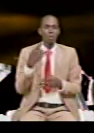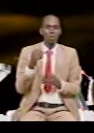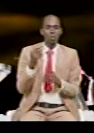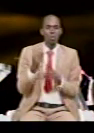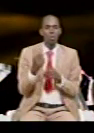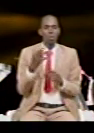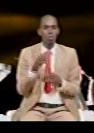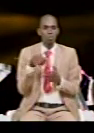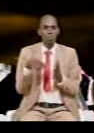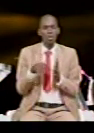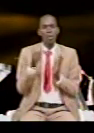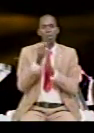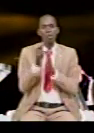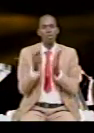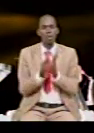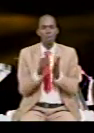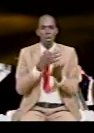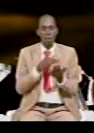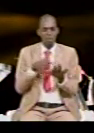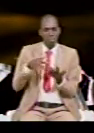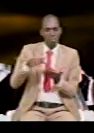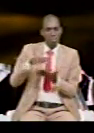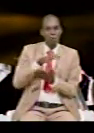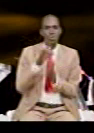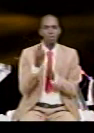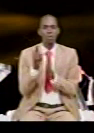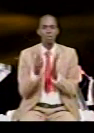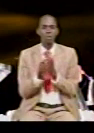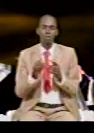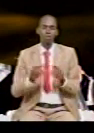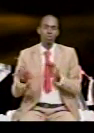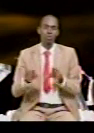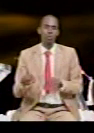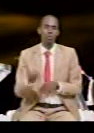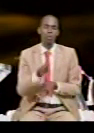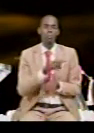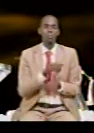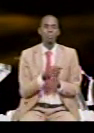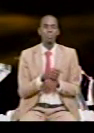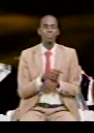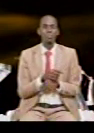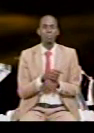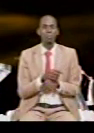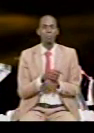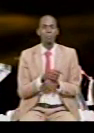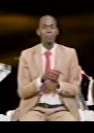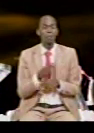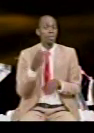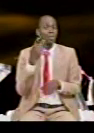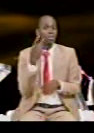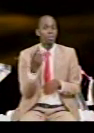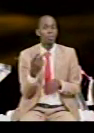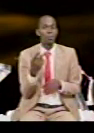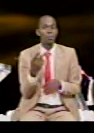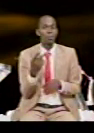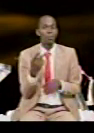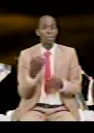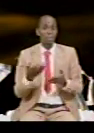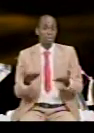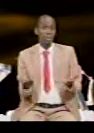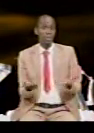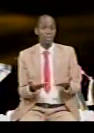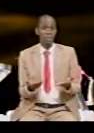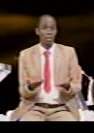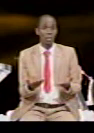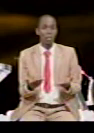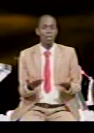of this law, and these statutes, to do them. So, in the old, here, whenever